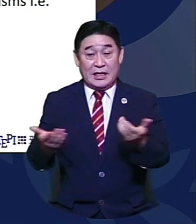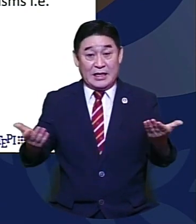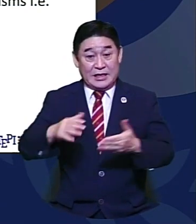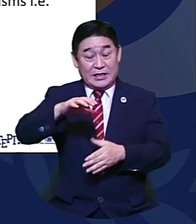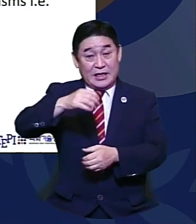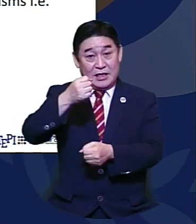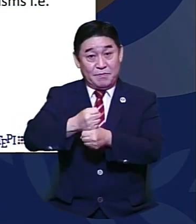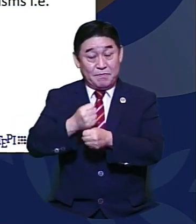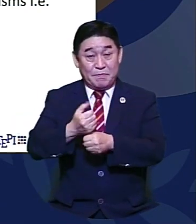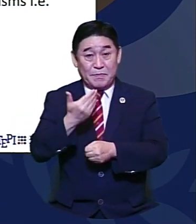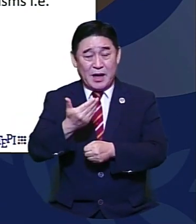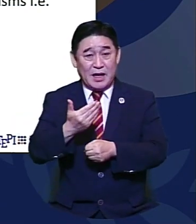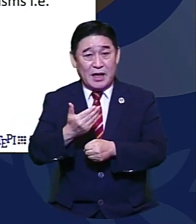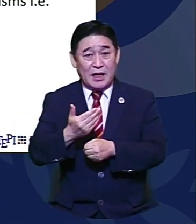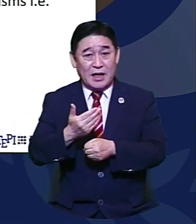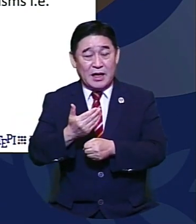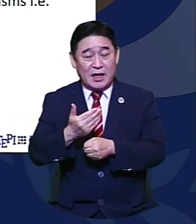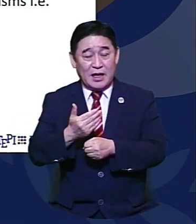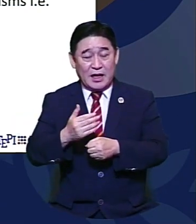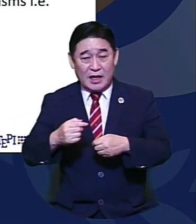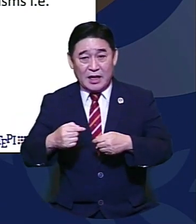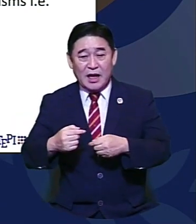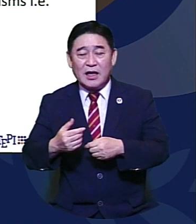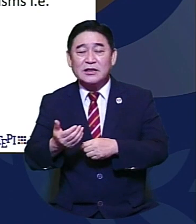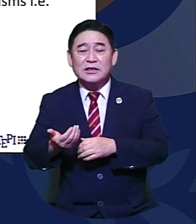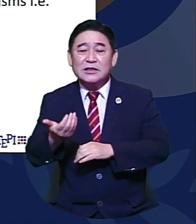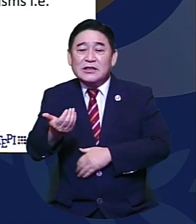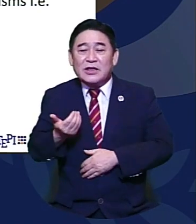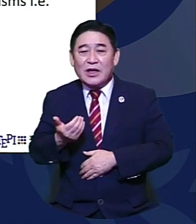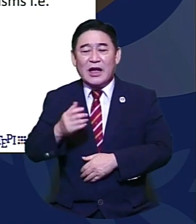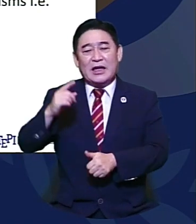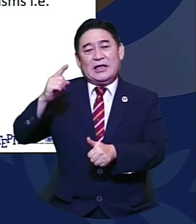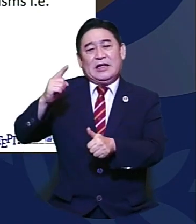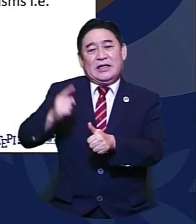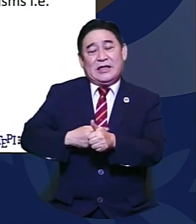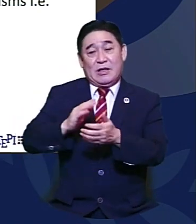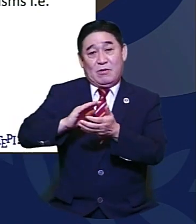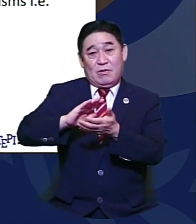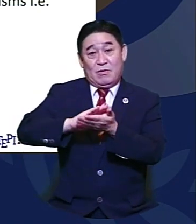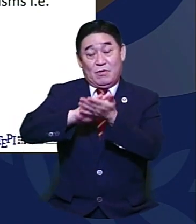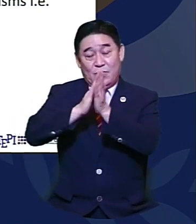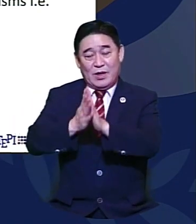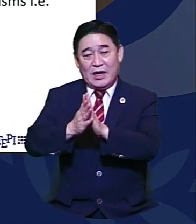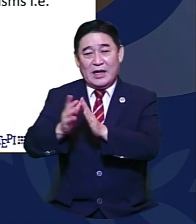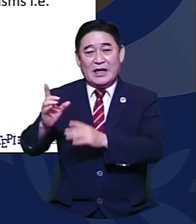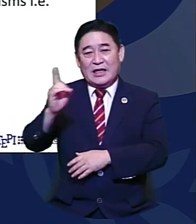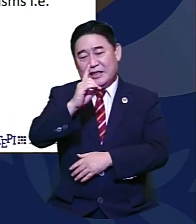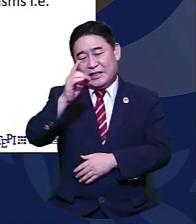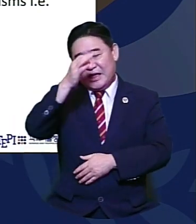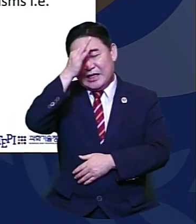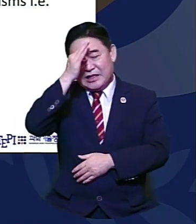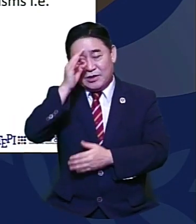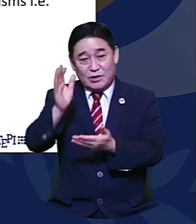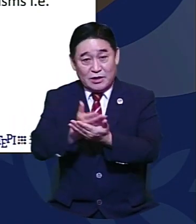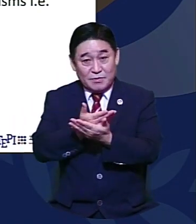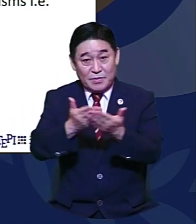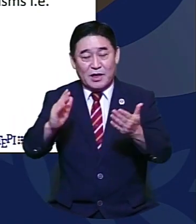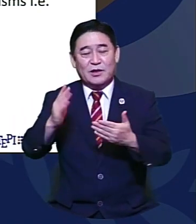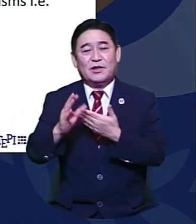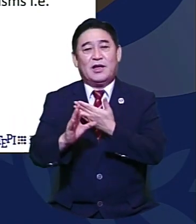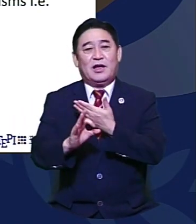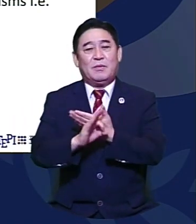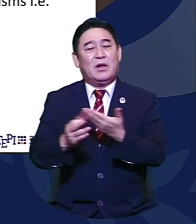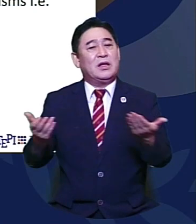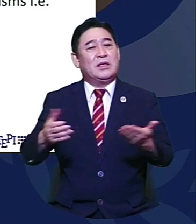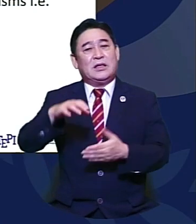the automation, digital technology can kind of take away the opportunity of that